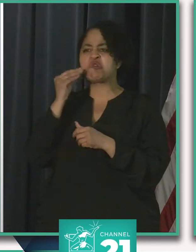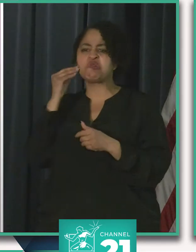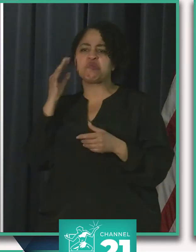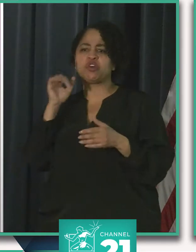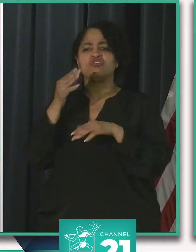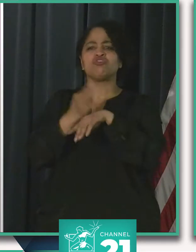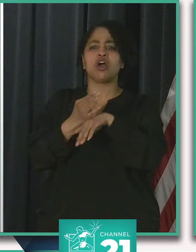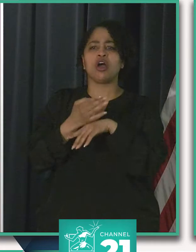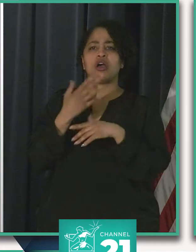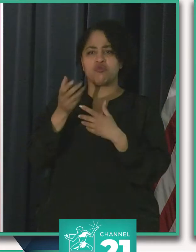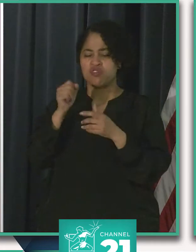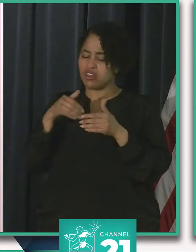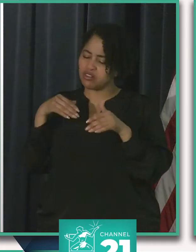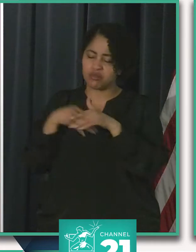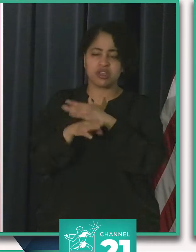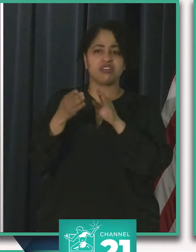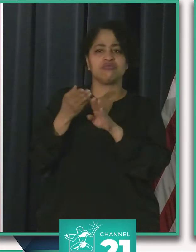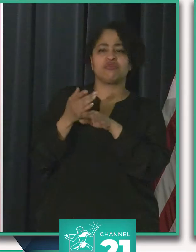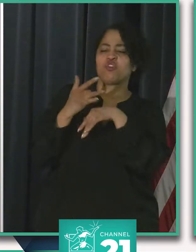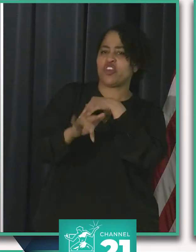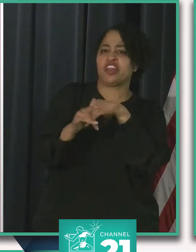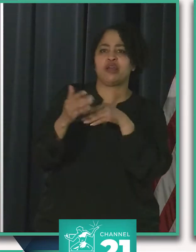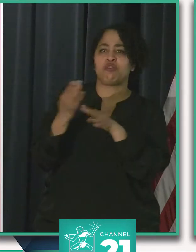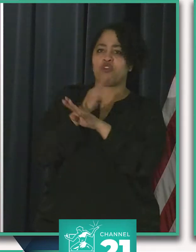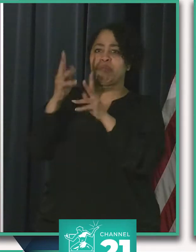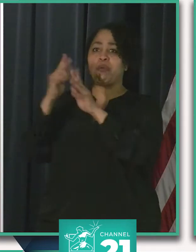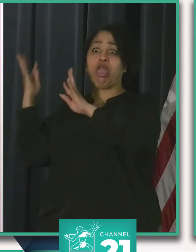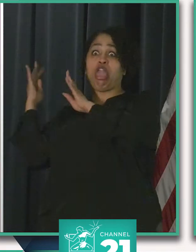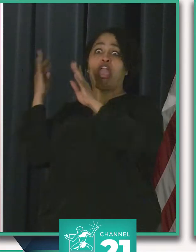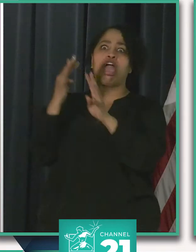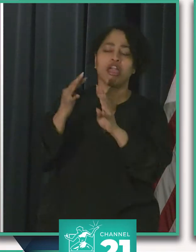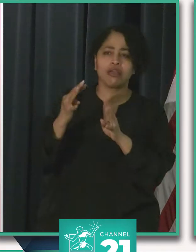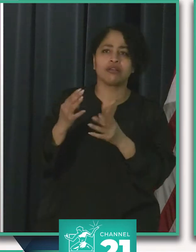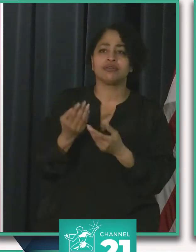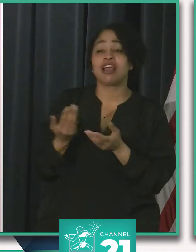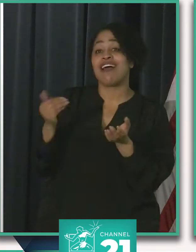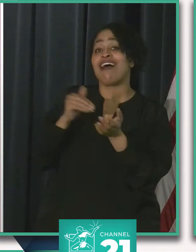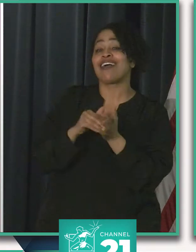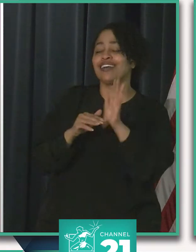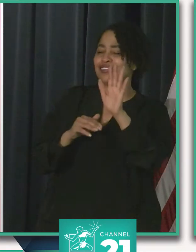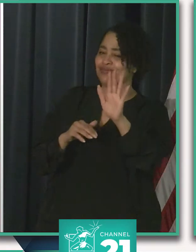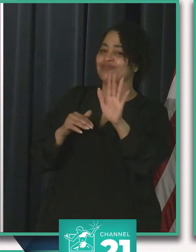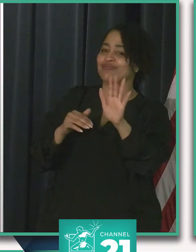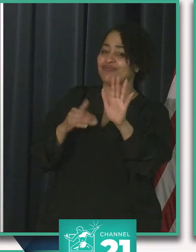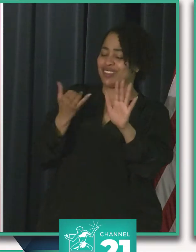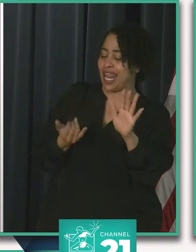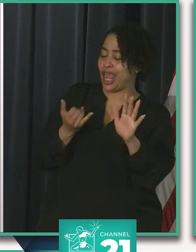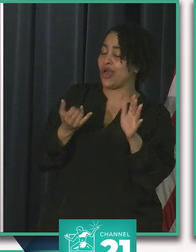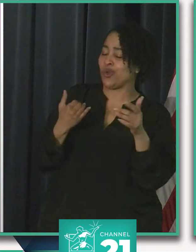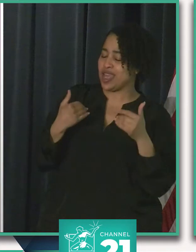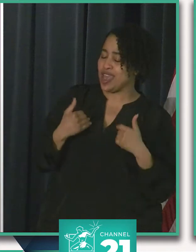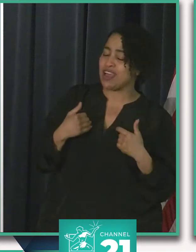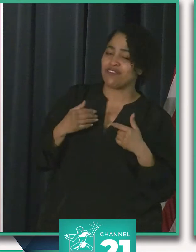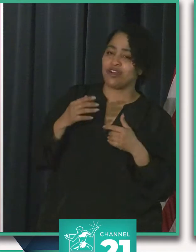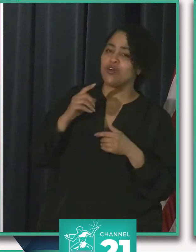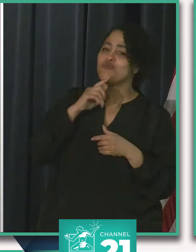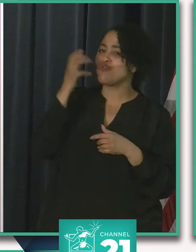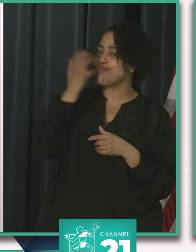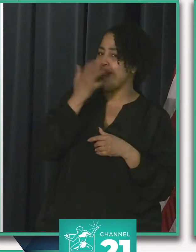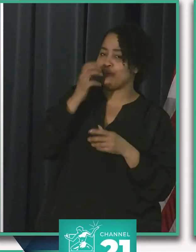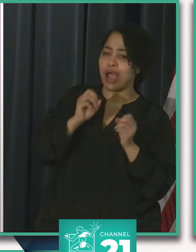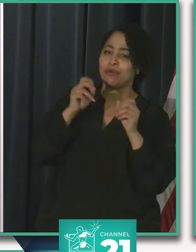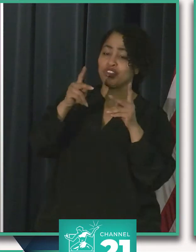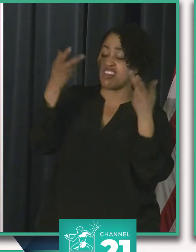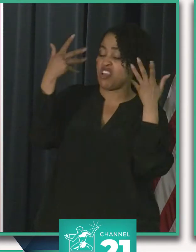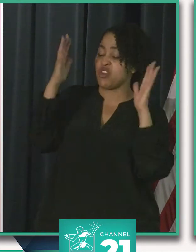in and get ahead of the rush. Now, again, we have a remarkable opportunity here. We already